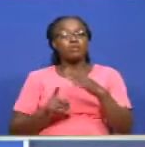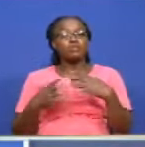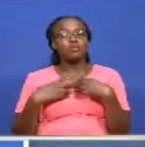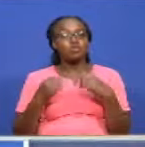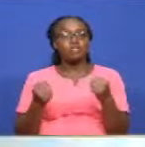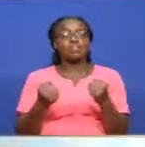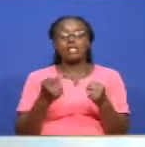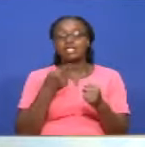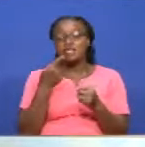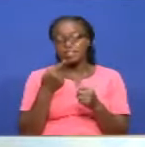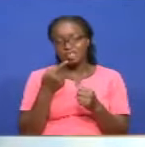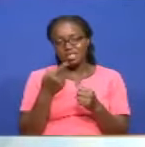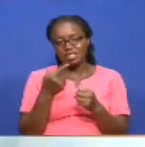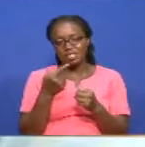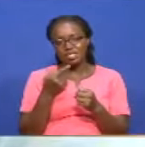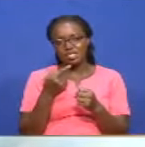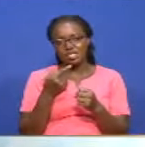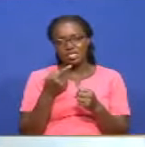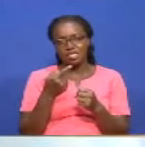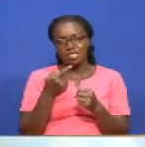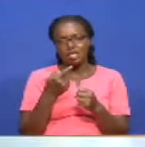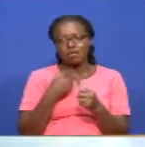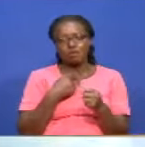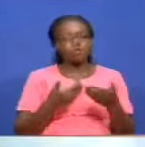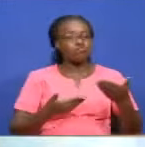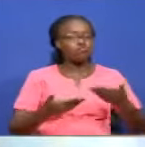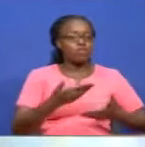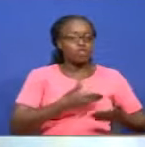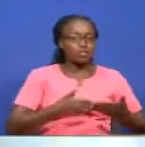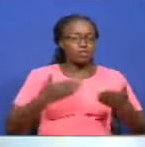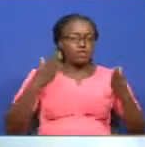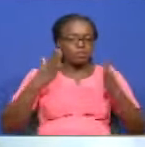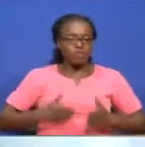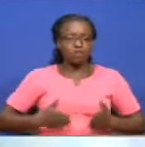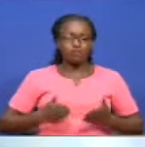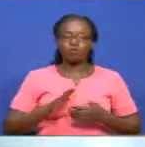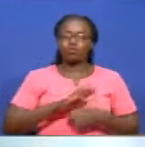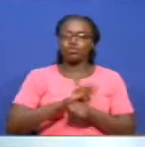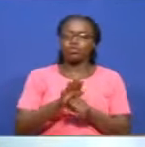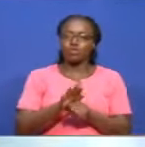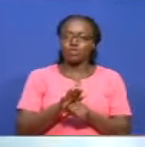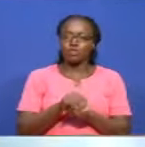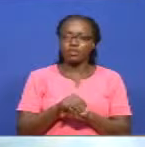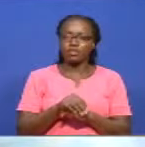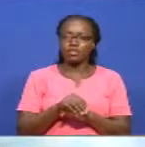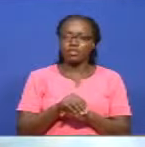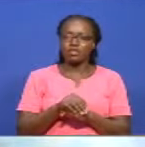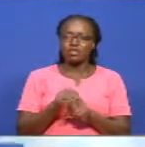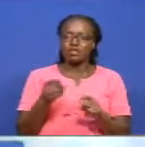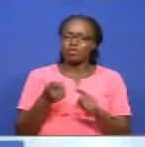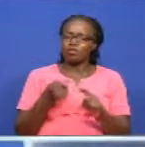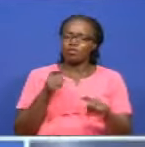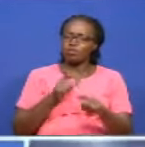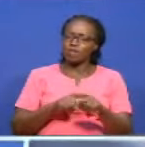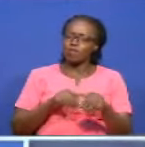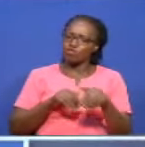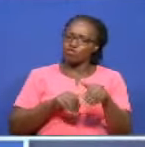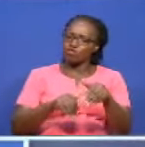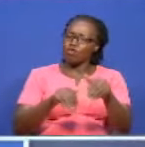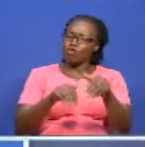and they told me that I came into contact with a person with COVID. Since that time, they traced me, then